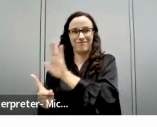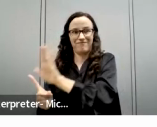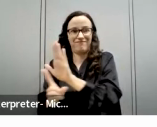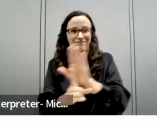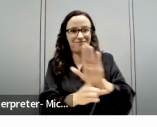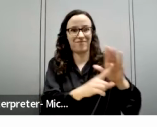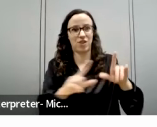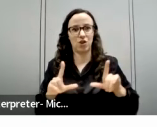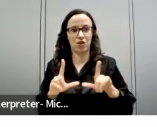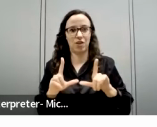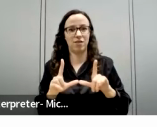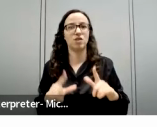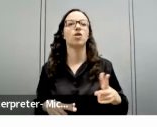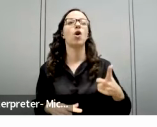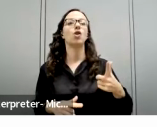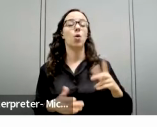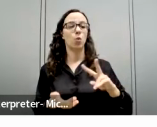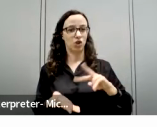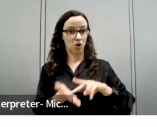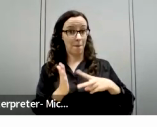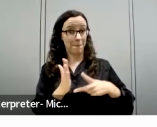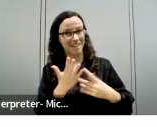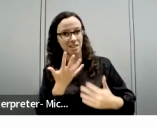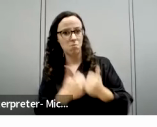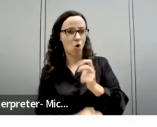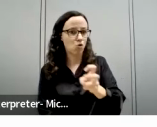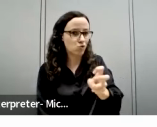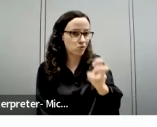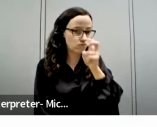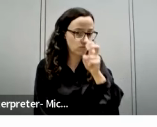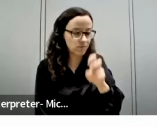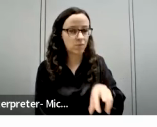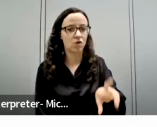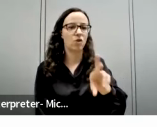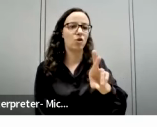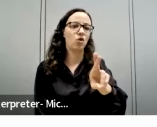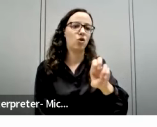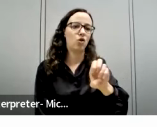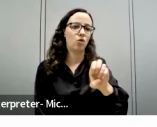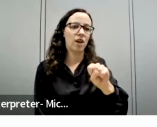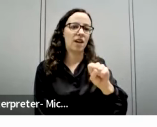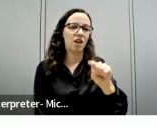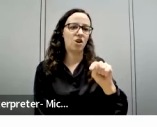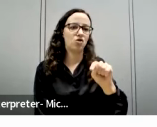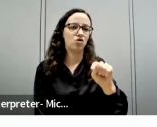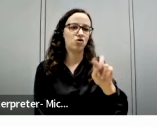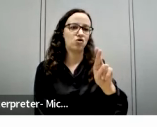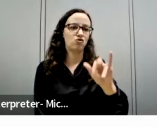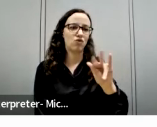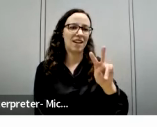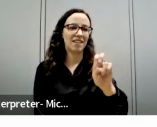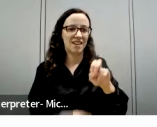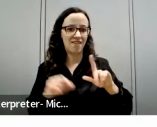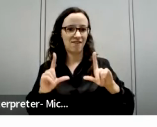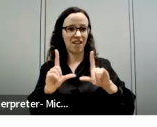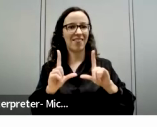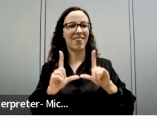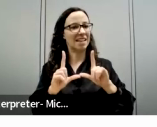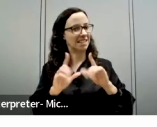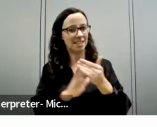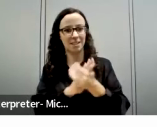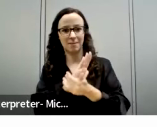say that the most restrictive license, so the OER or the source that you're pulling with the most restrictive license, that's probably by